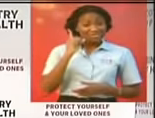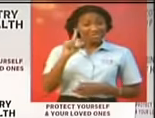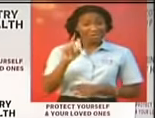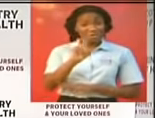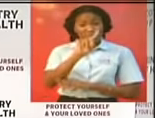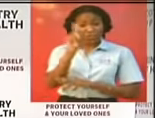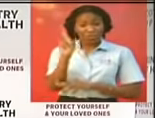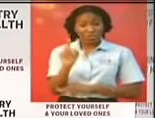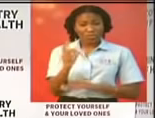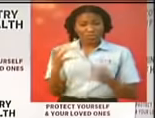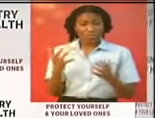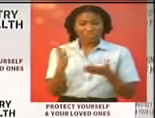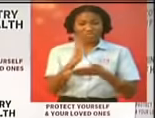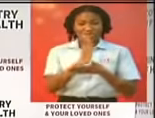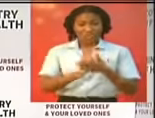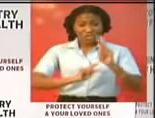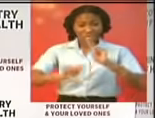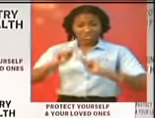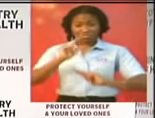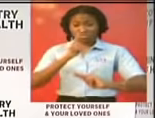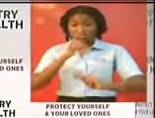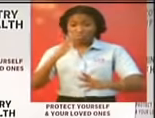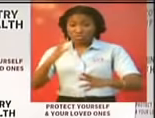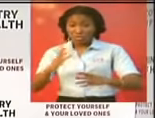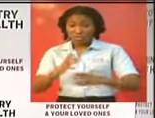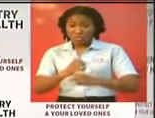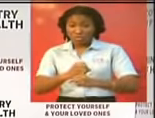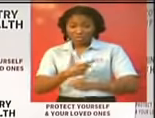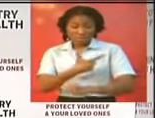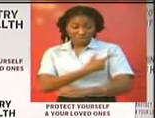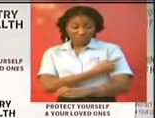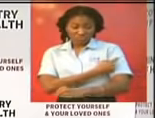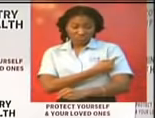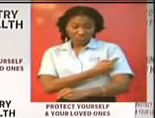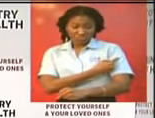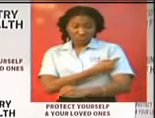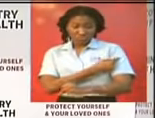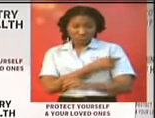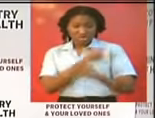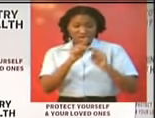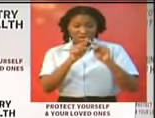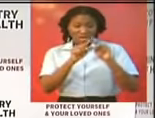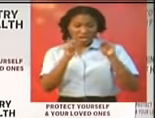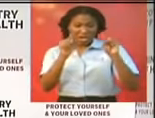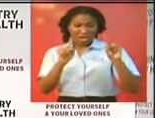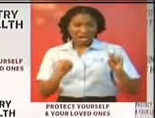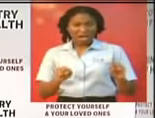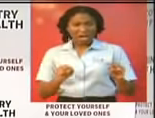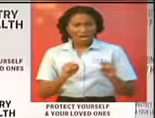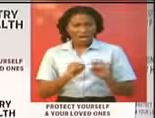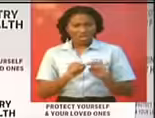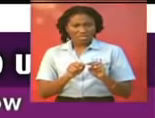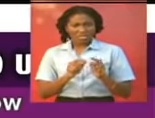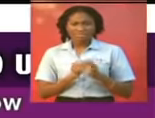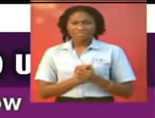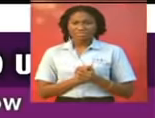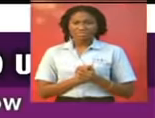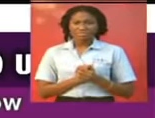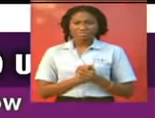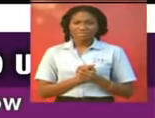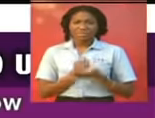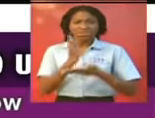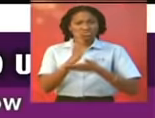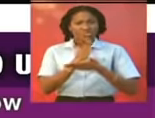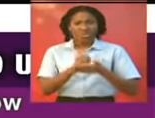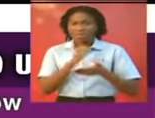some persons who receive their vaccination immunization cards are questioning the security of those because some do not have official health